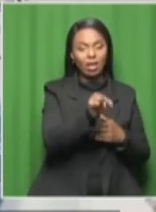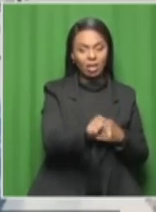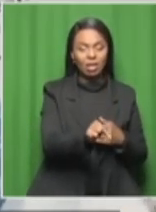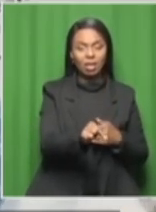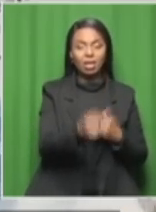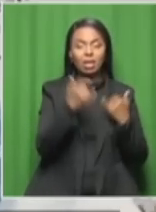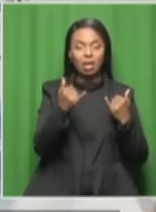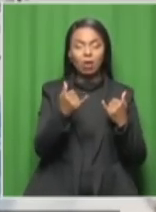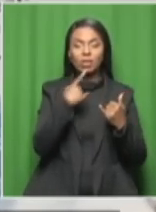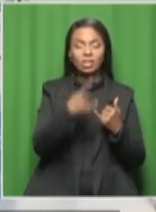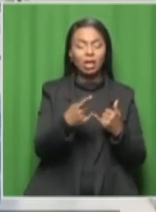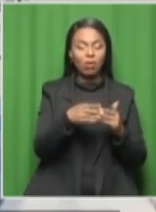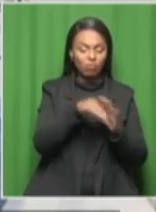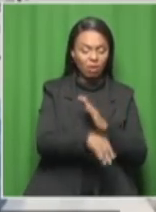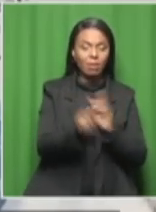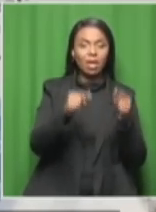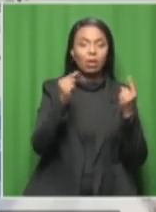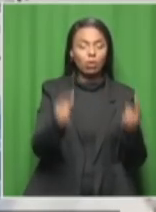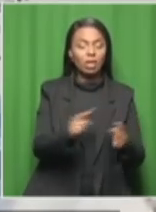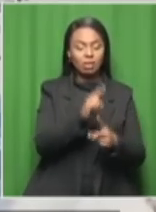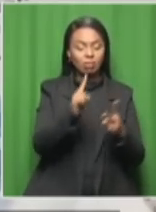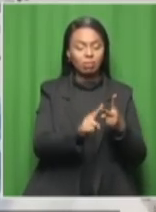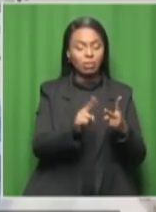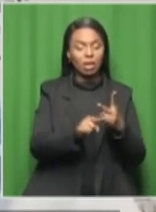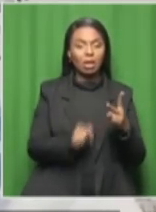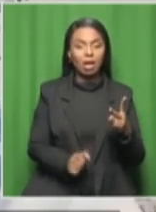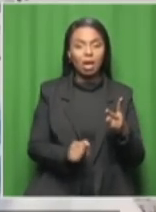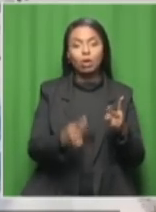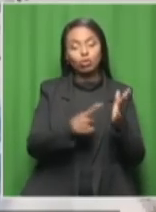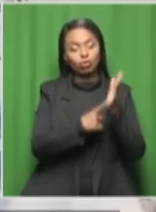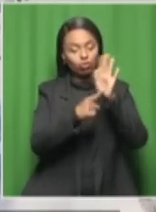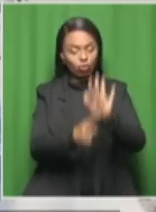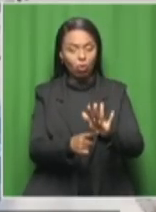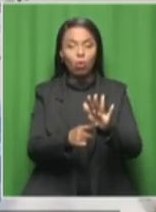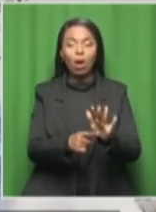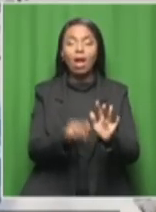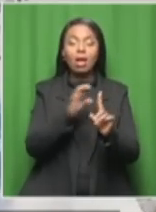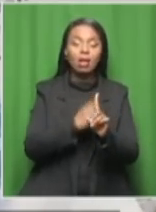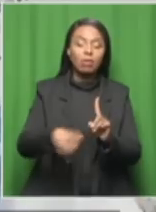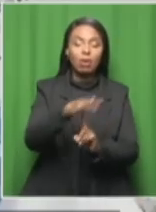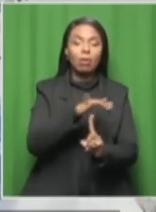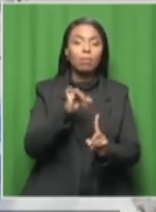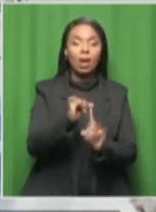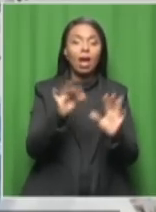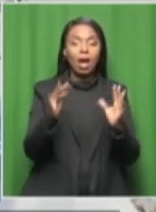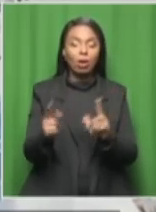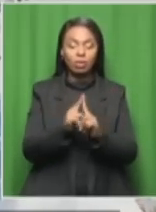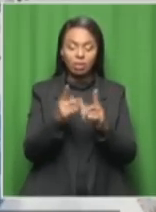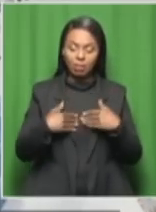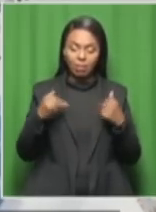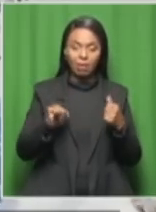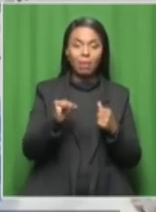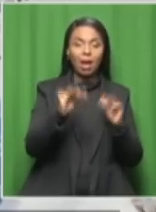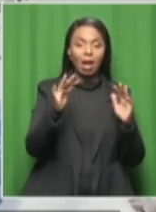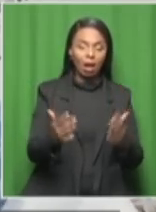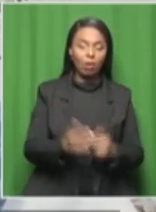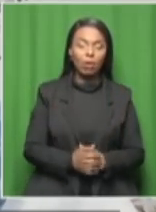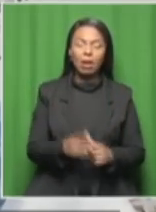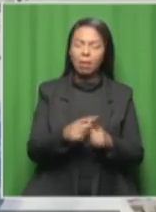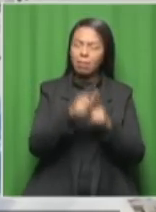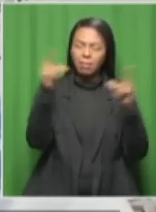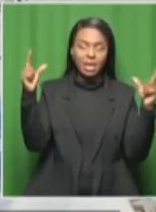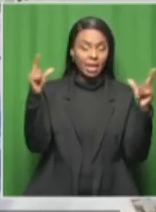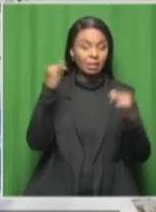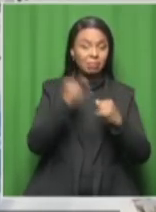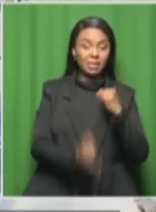refoul, subsection 2 showing the conditions and circumstances under which you can indeed refoul. So the biggest